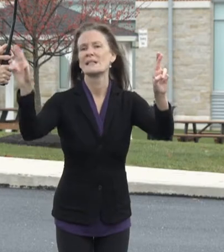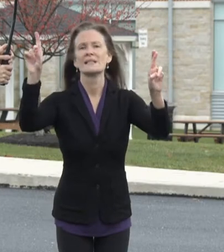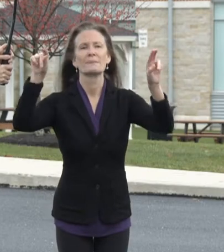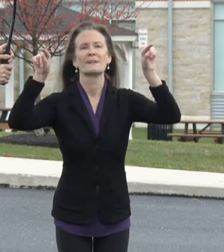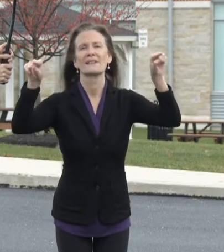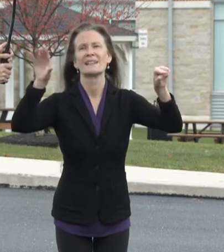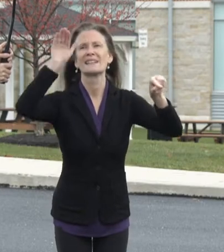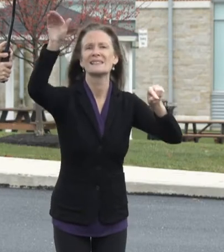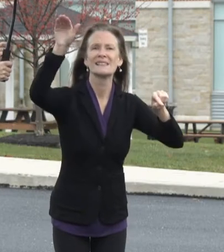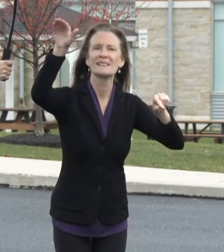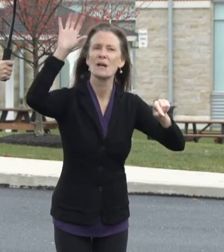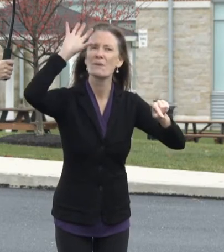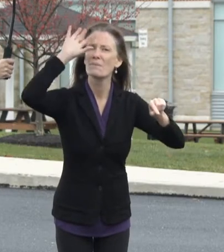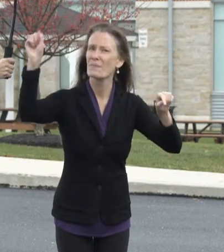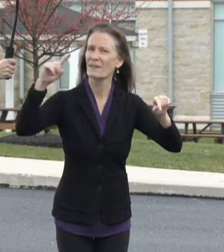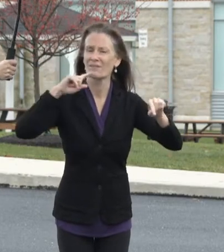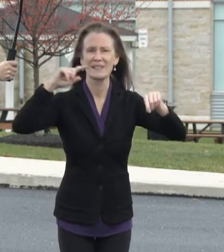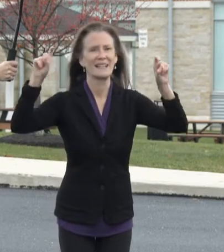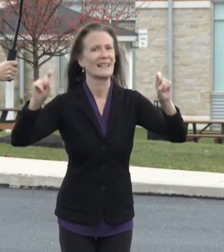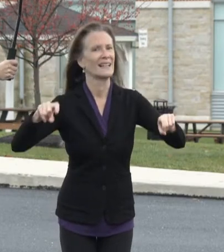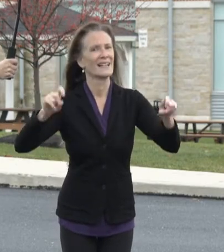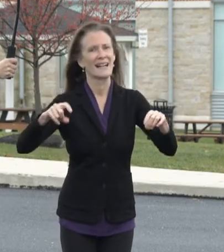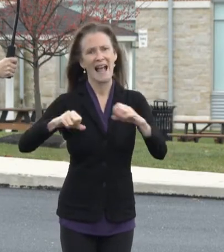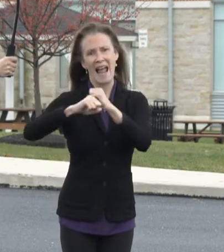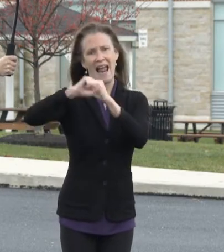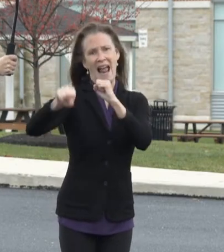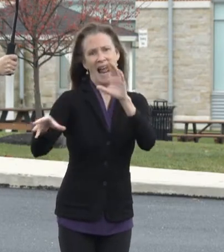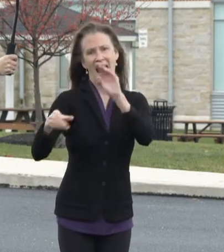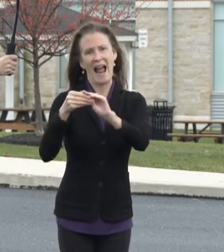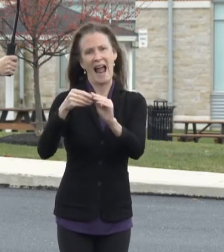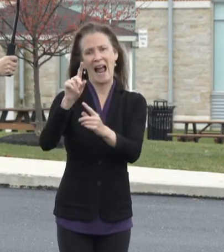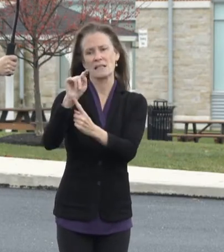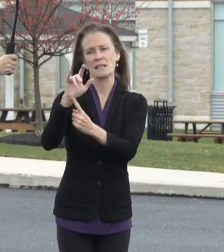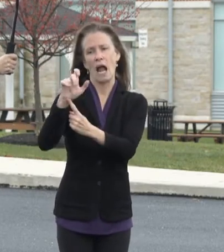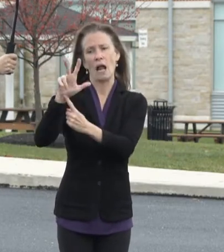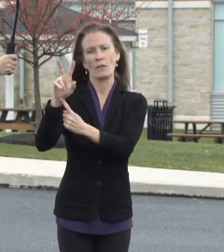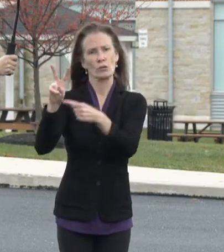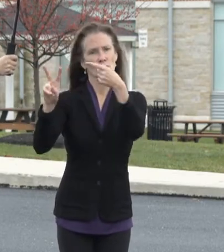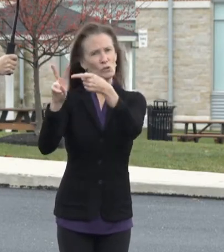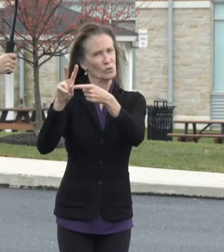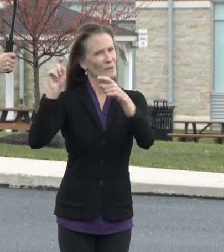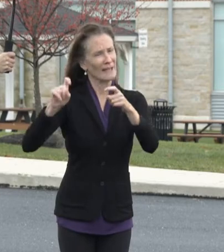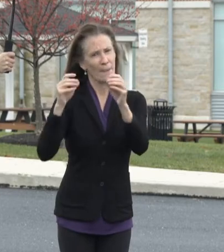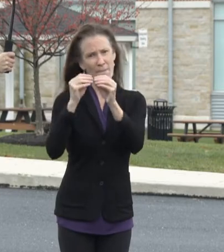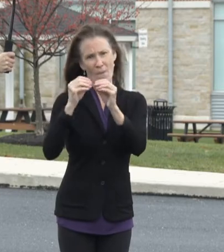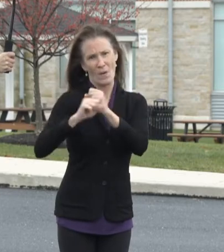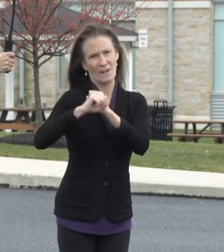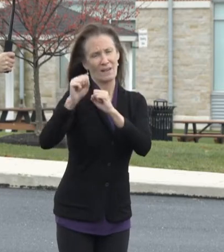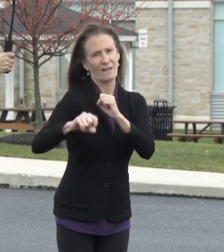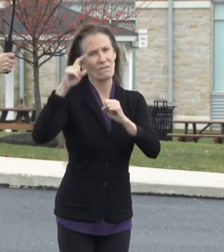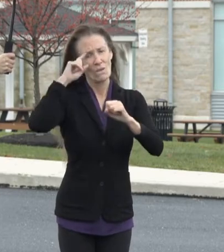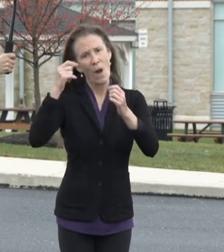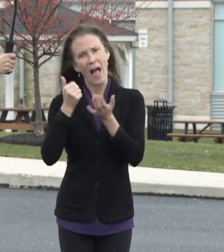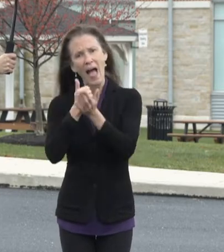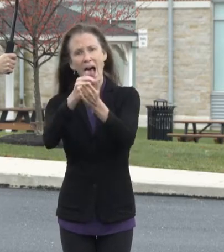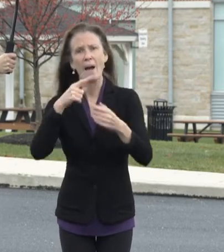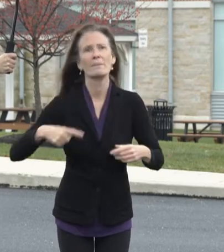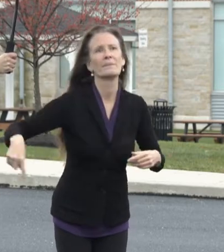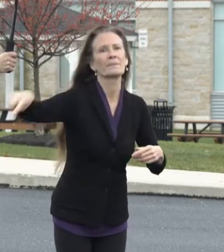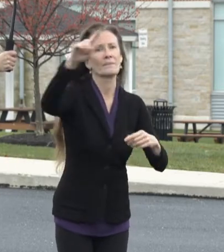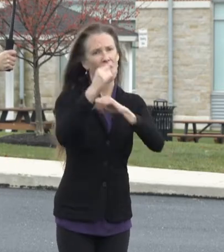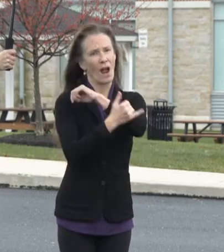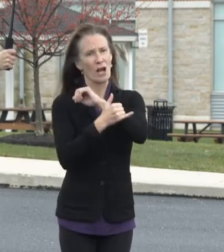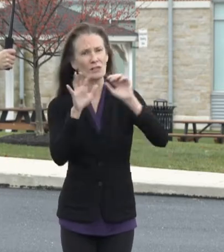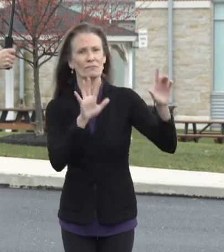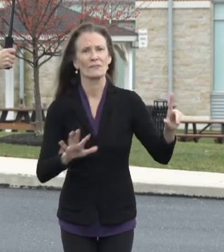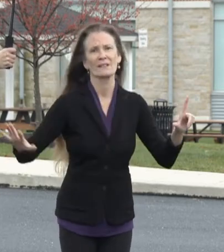only extend Title 32 authorization, but also to do so uniformly across the entire nation. My colleagues and I have